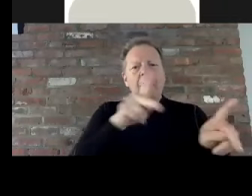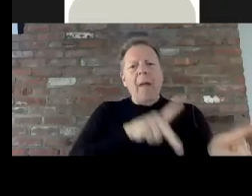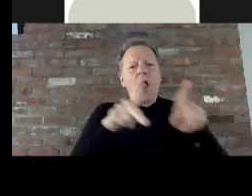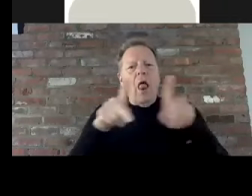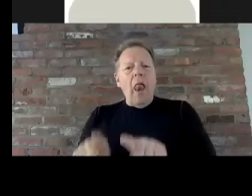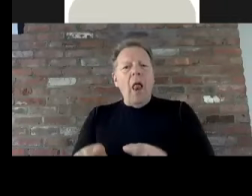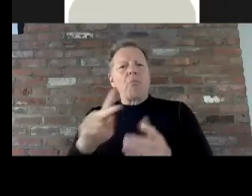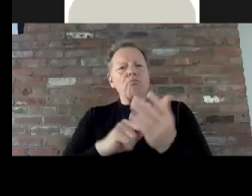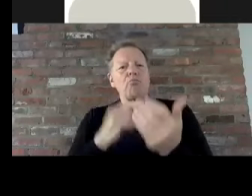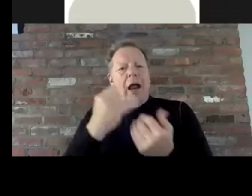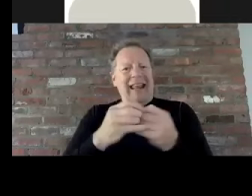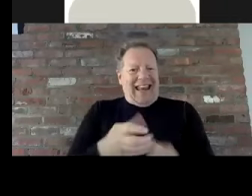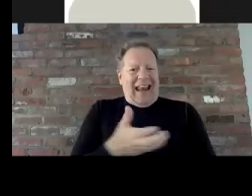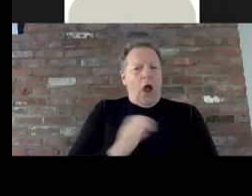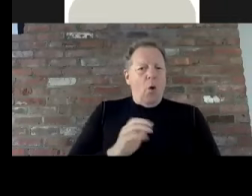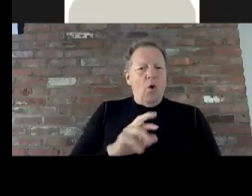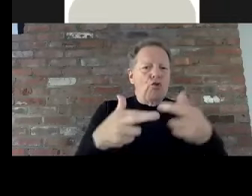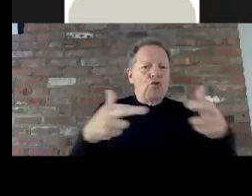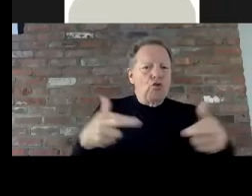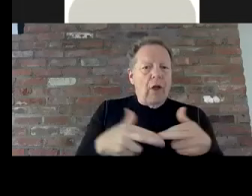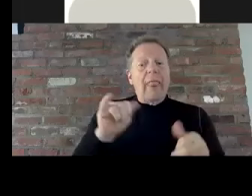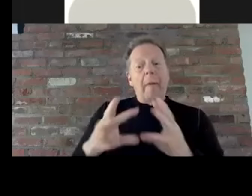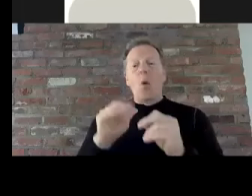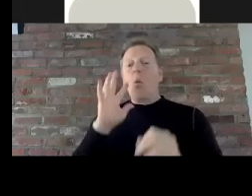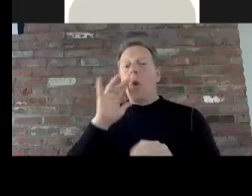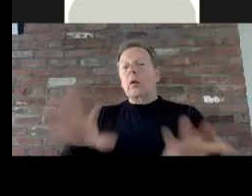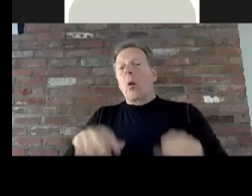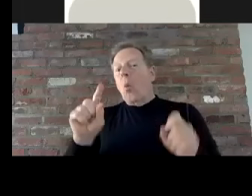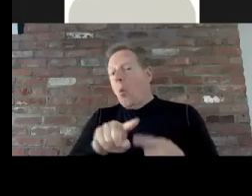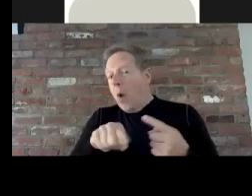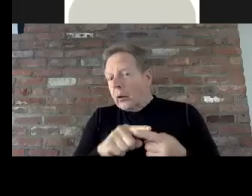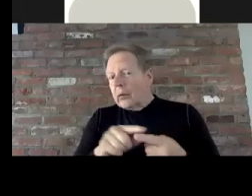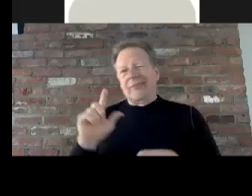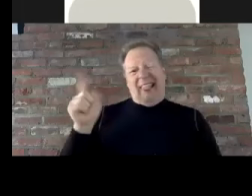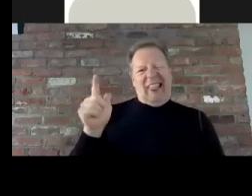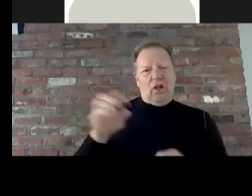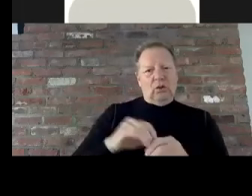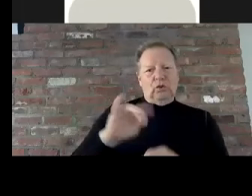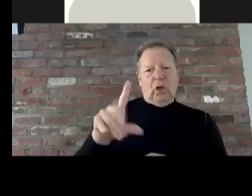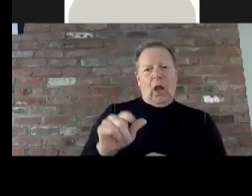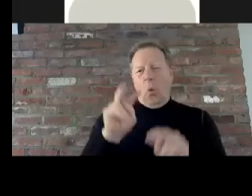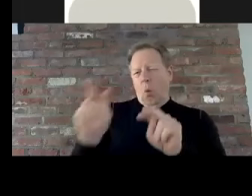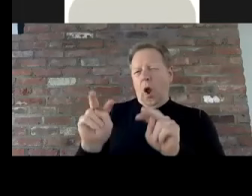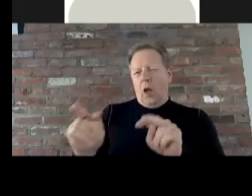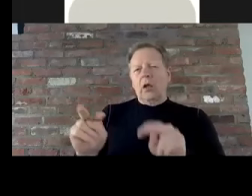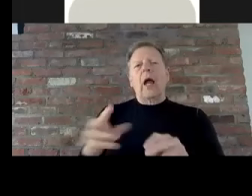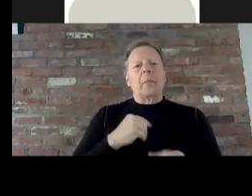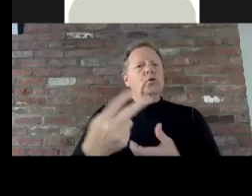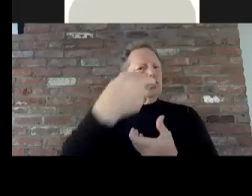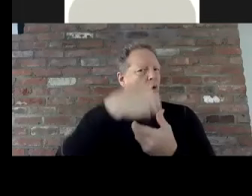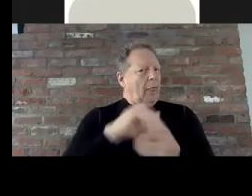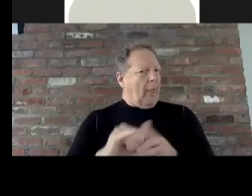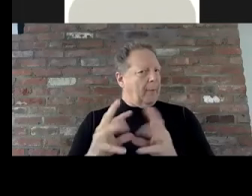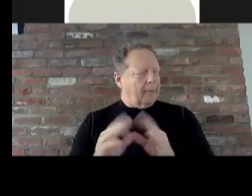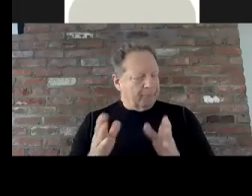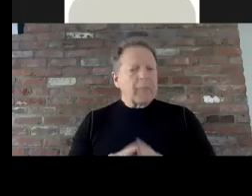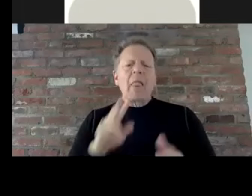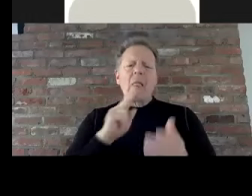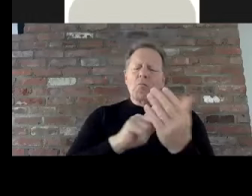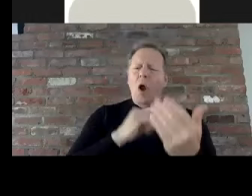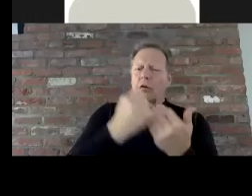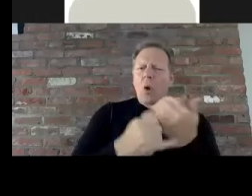in the region. And that meeting is going to be in late July. So please look out for that and please join us. The project is going to talk